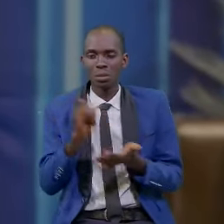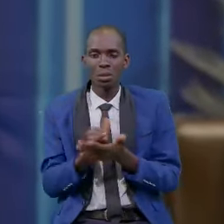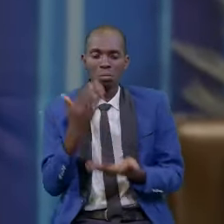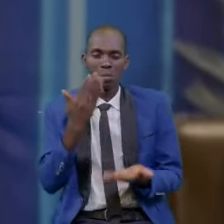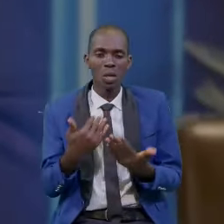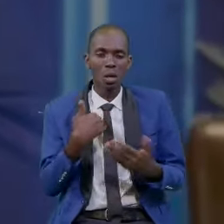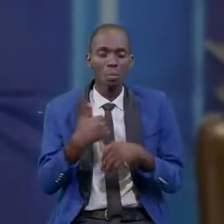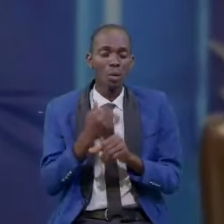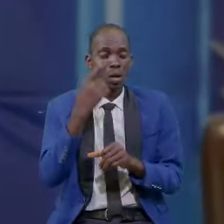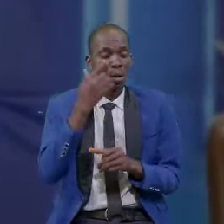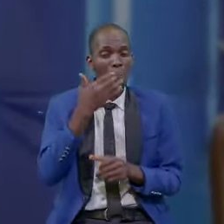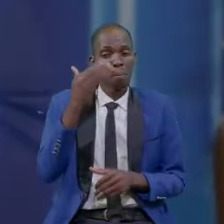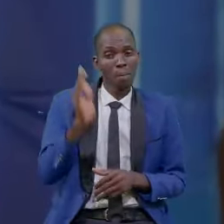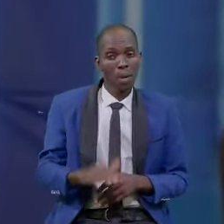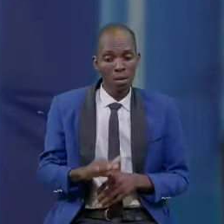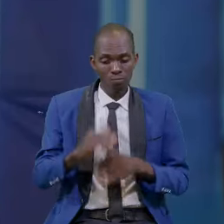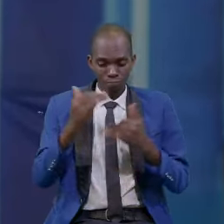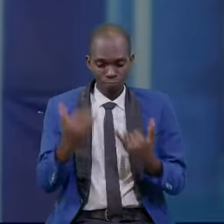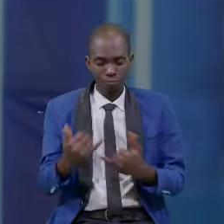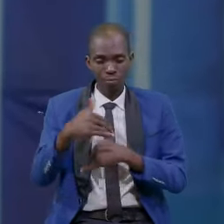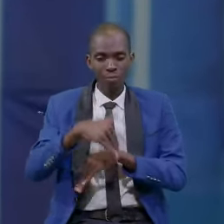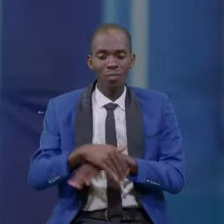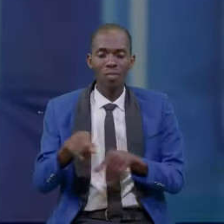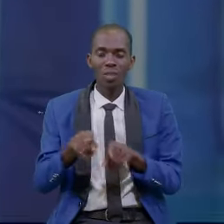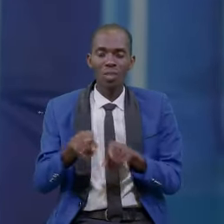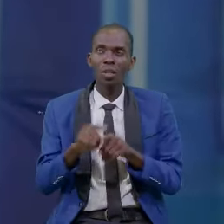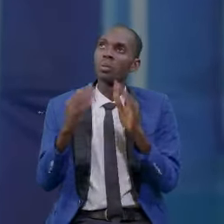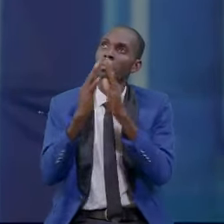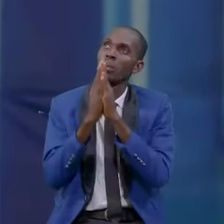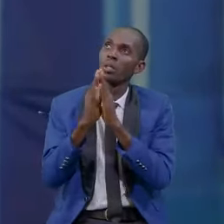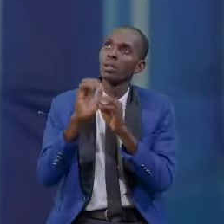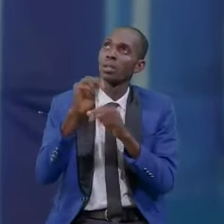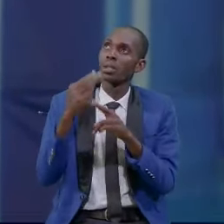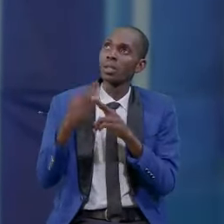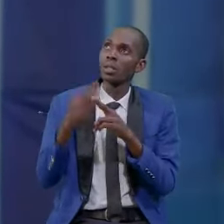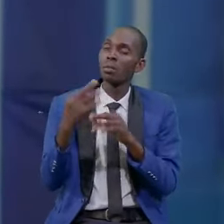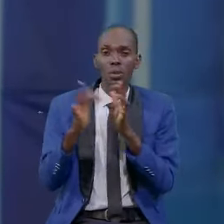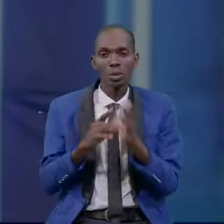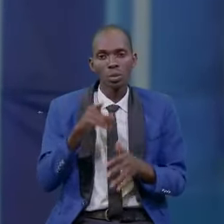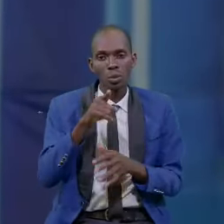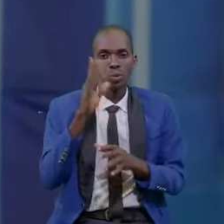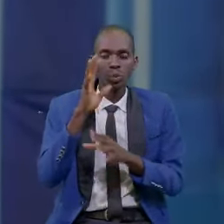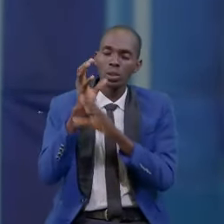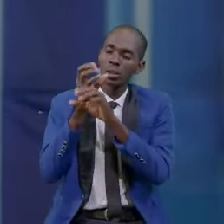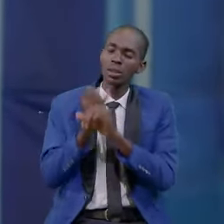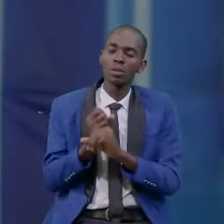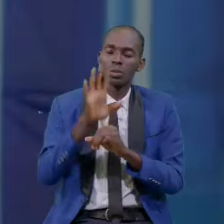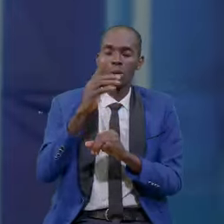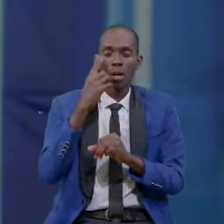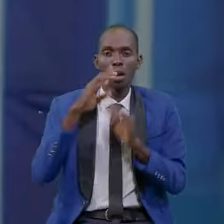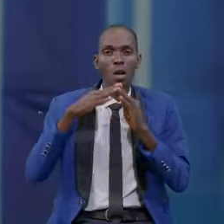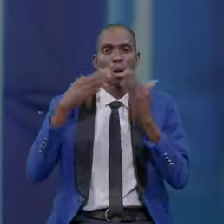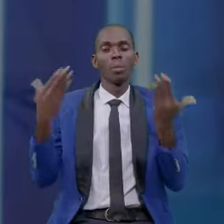the mention of the name of Jesus, you are going to receive your sight in